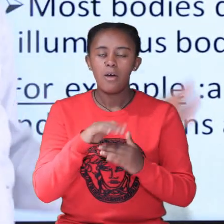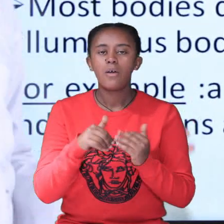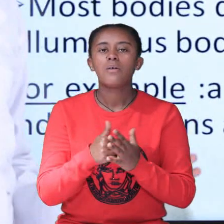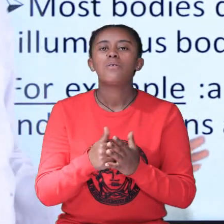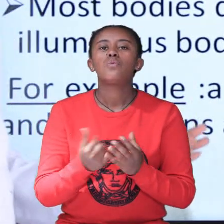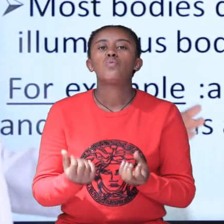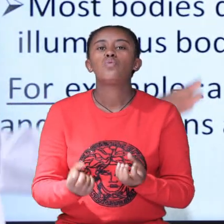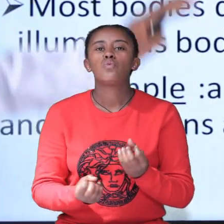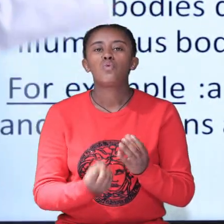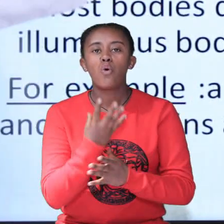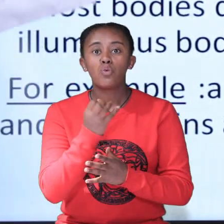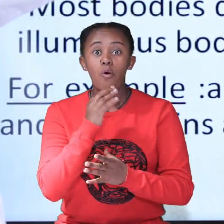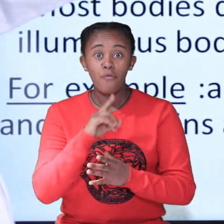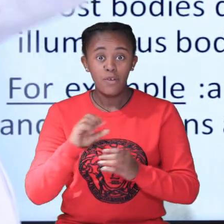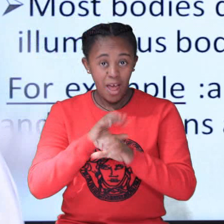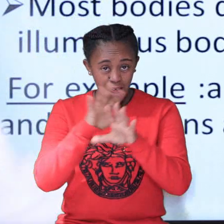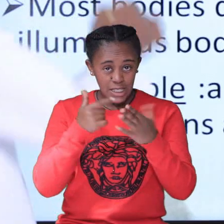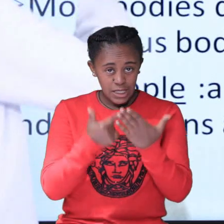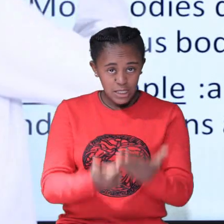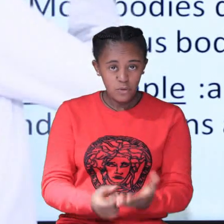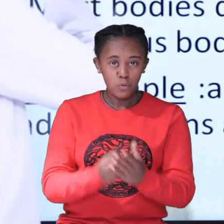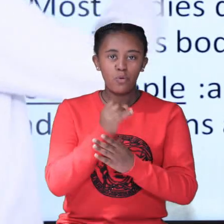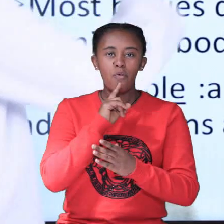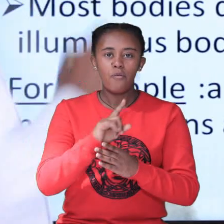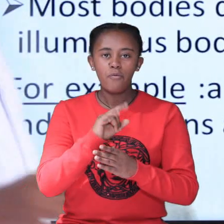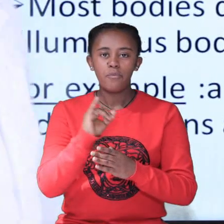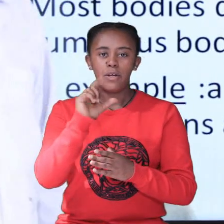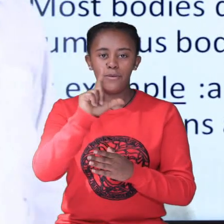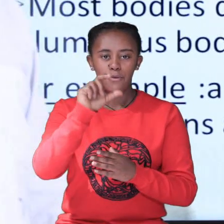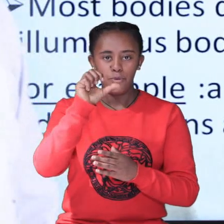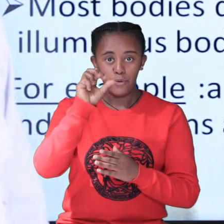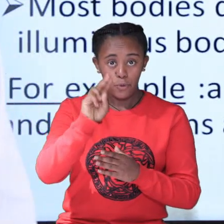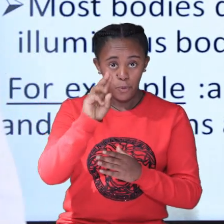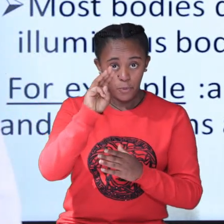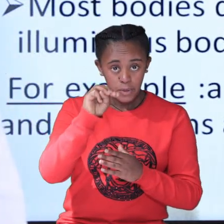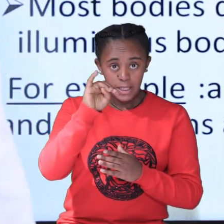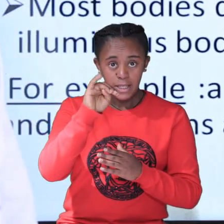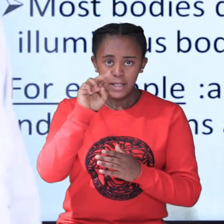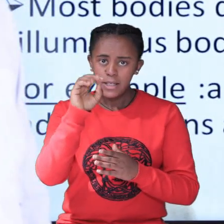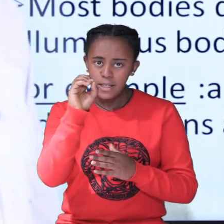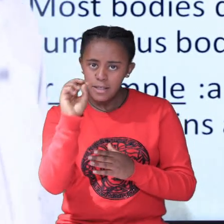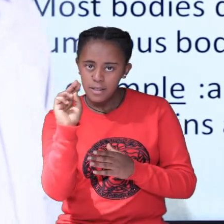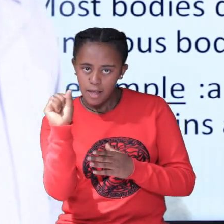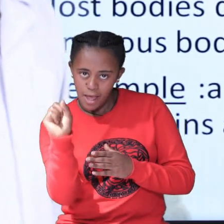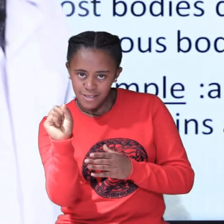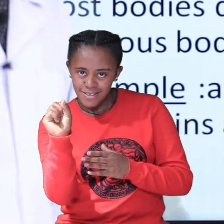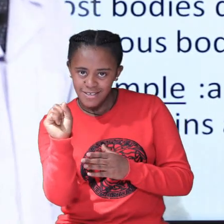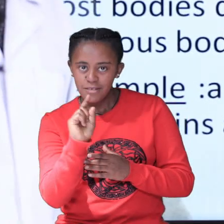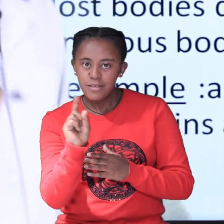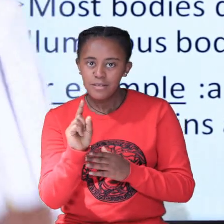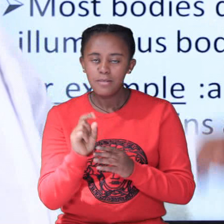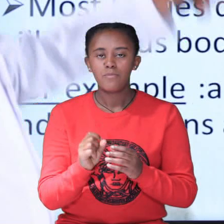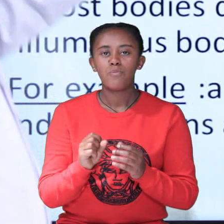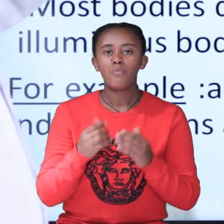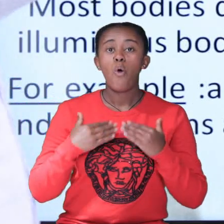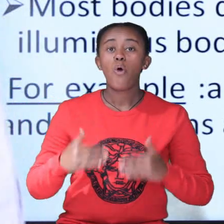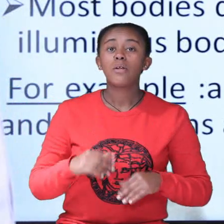of light. This source of light is called luminous bodies. These luminous bodies is called